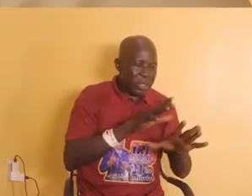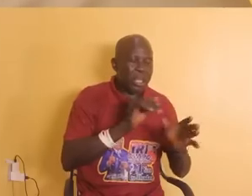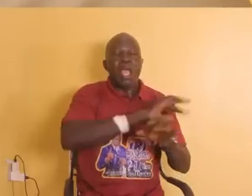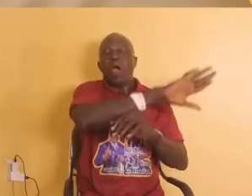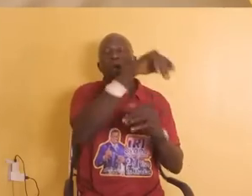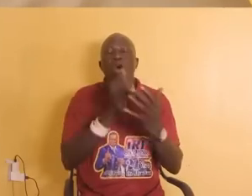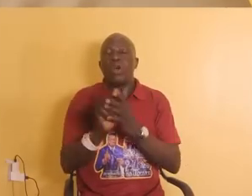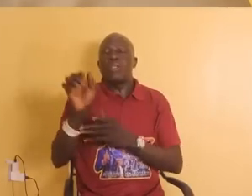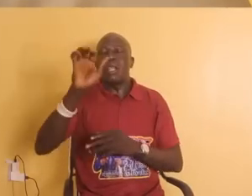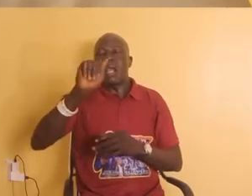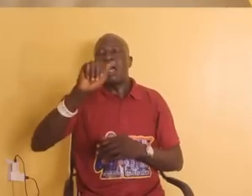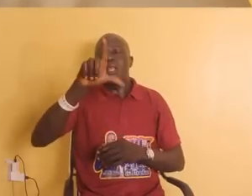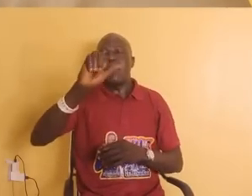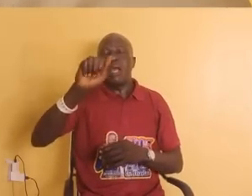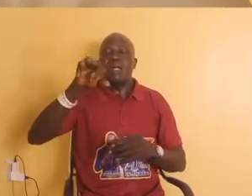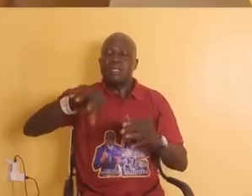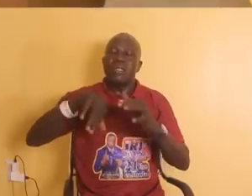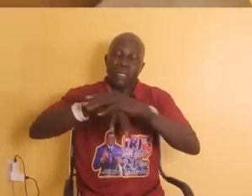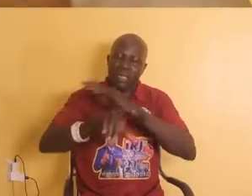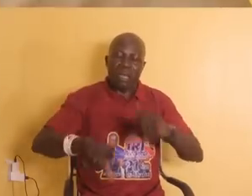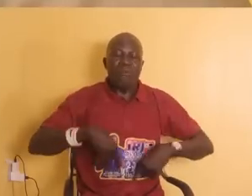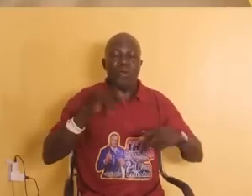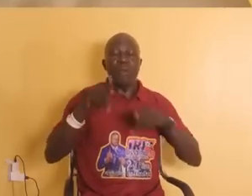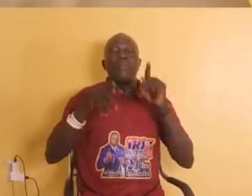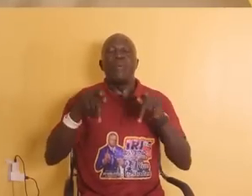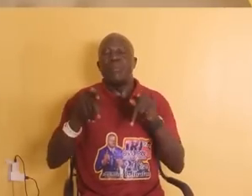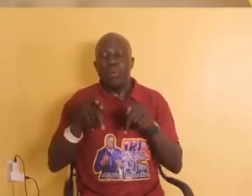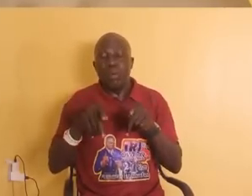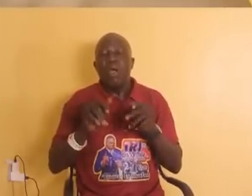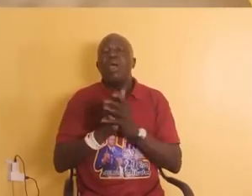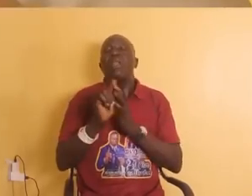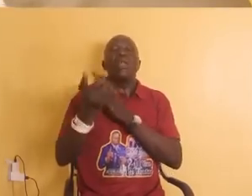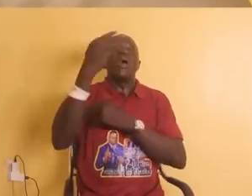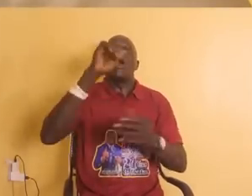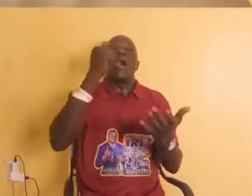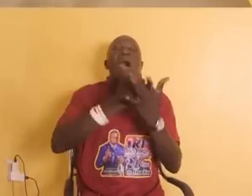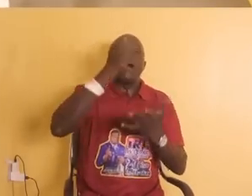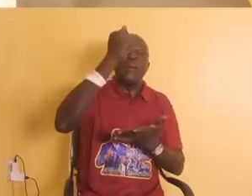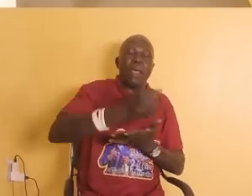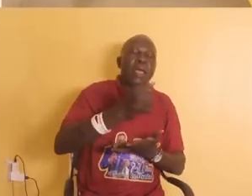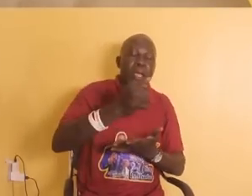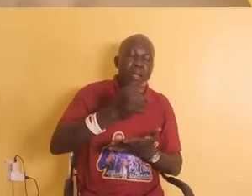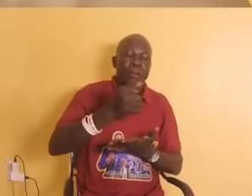and it starts a life to the light of this world. Amen. You will